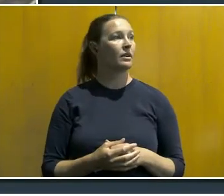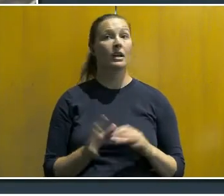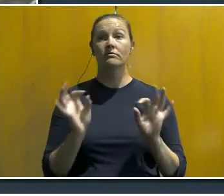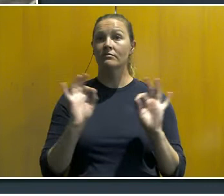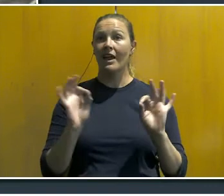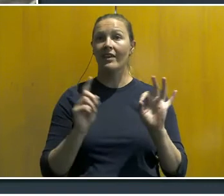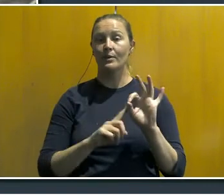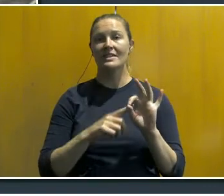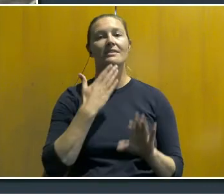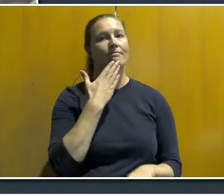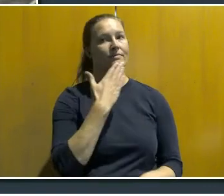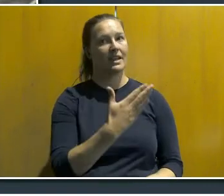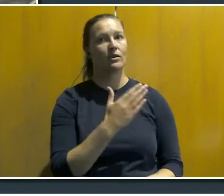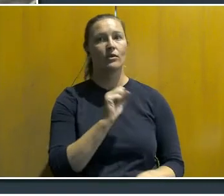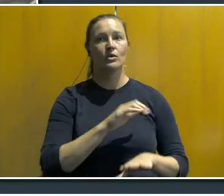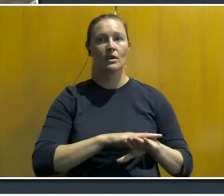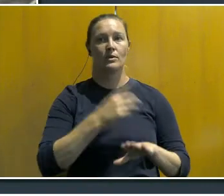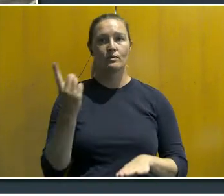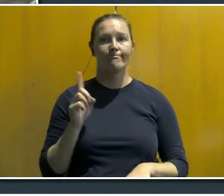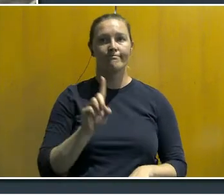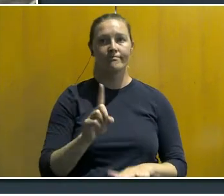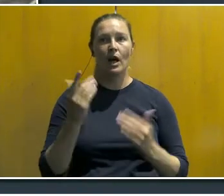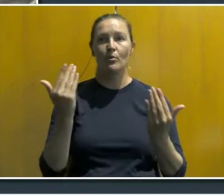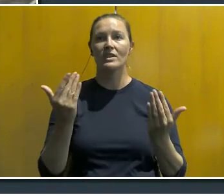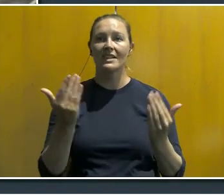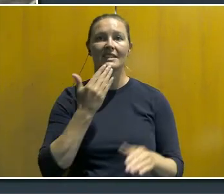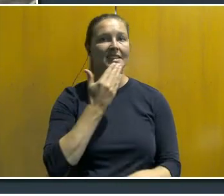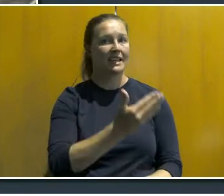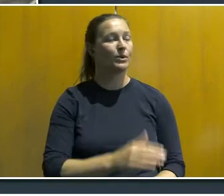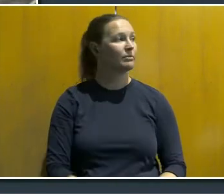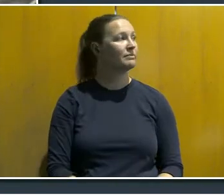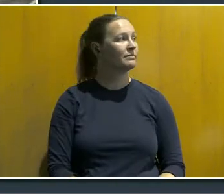No questions, Anya. Thank you very much for taking the time to come in today.